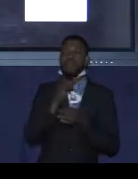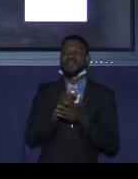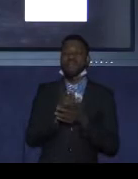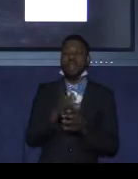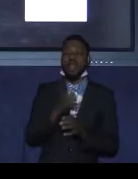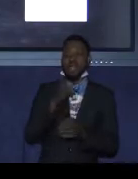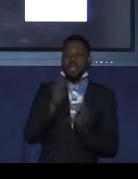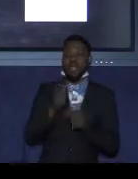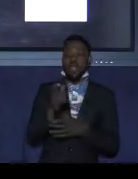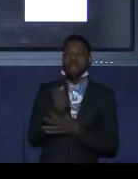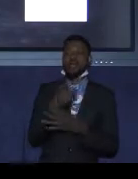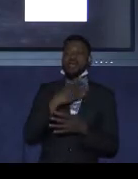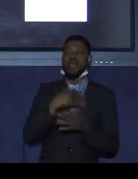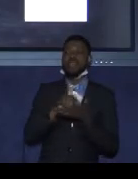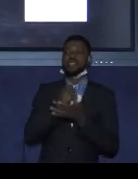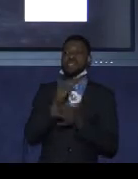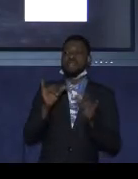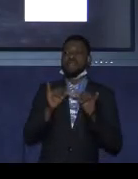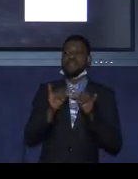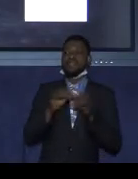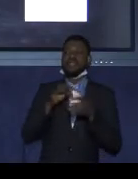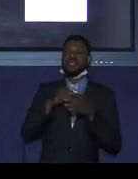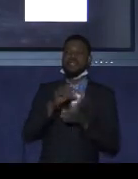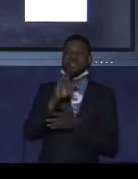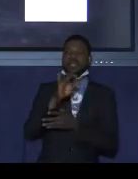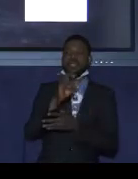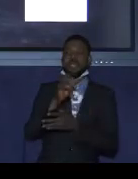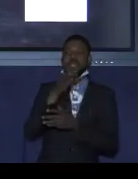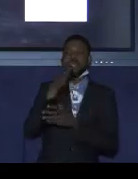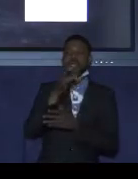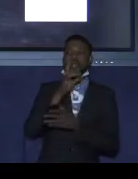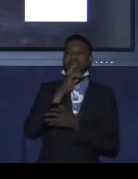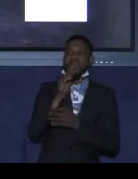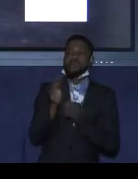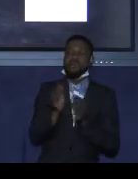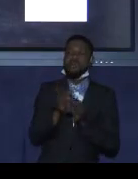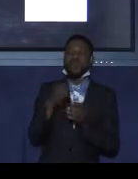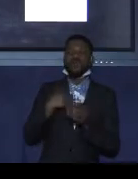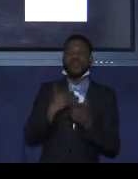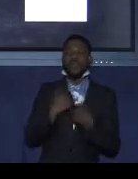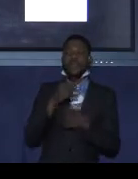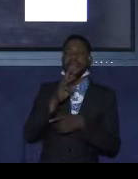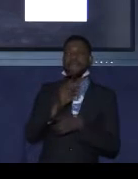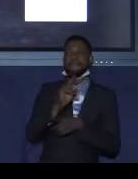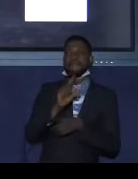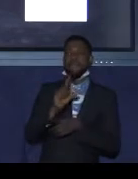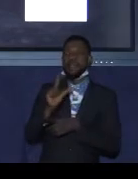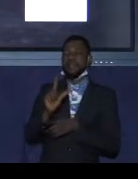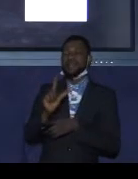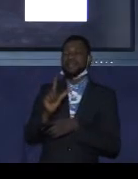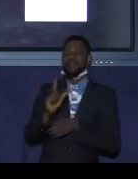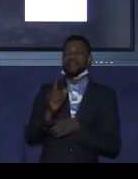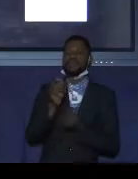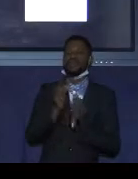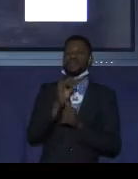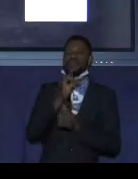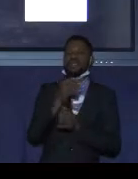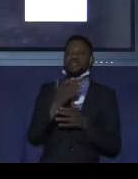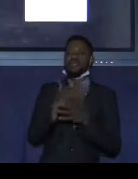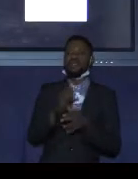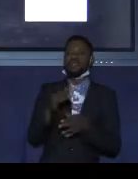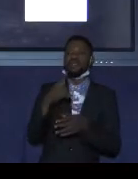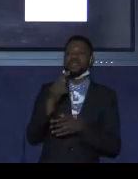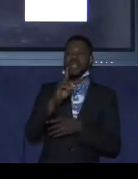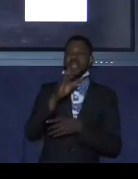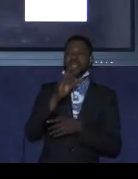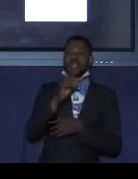that a container can hold, and it is measured in liters. Although there are smaller graduations, you have the milliliter, which is 1,000, which